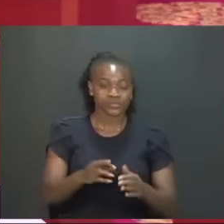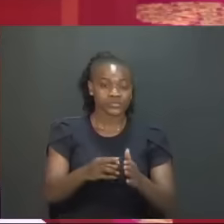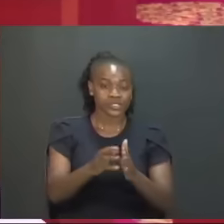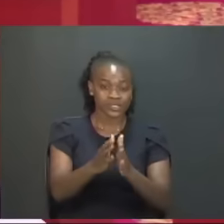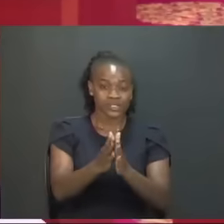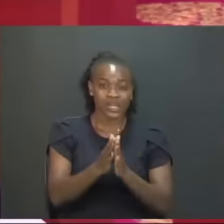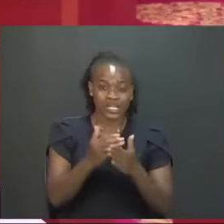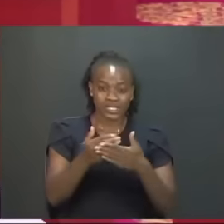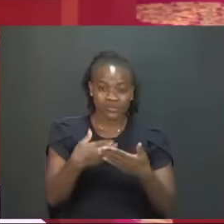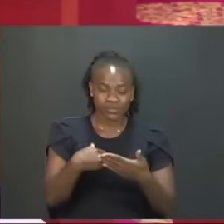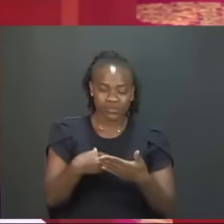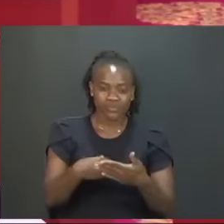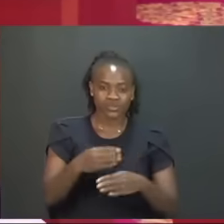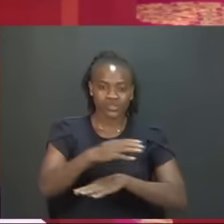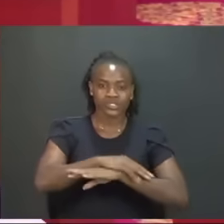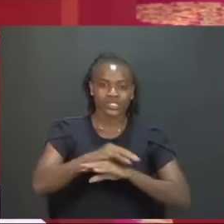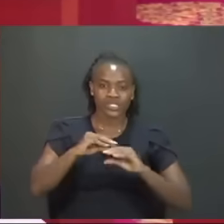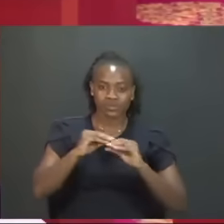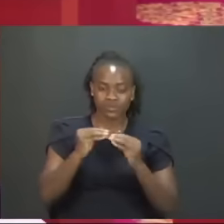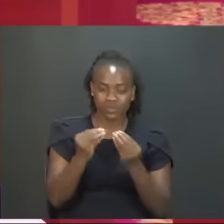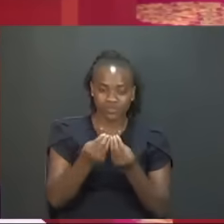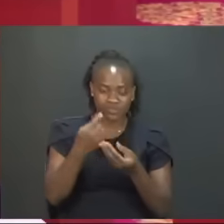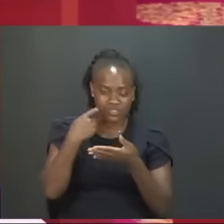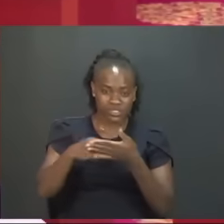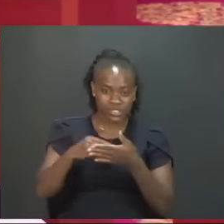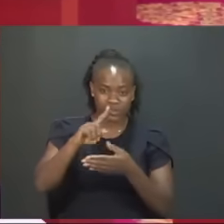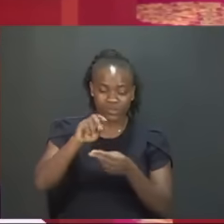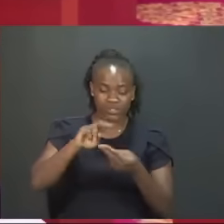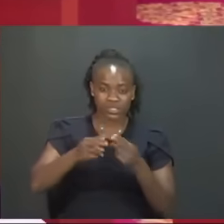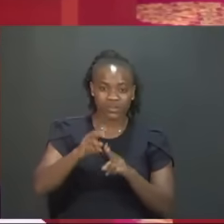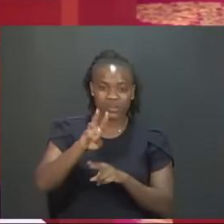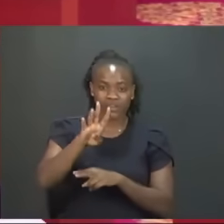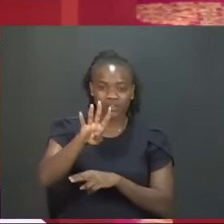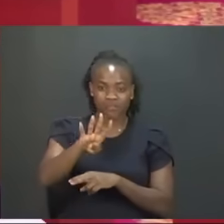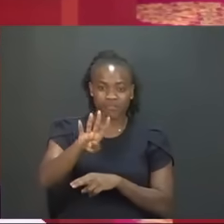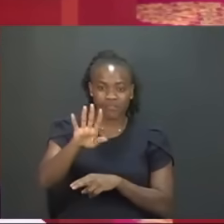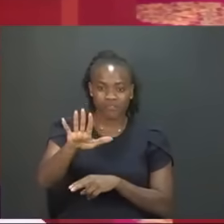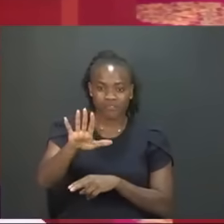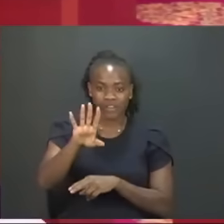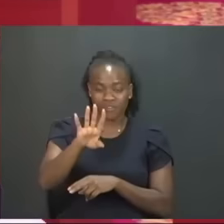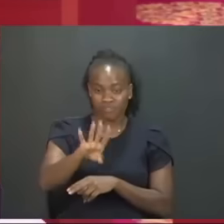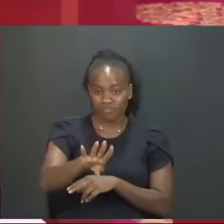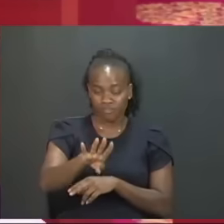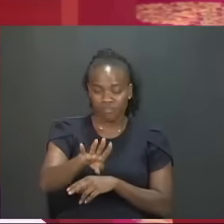should take note that question number 454 has been asked and